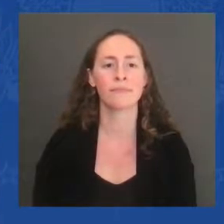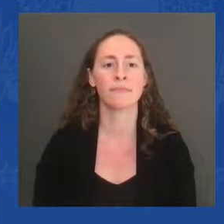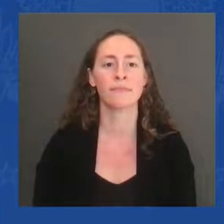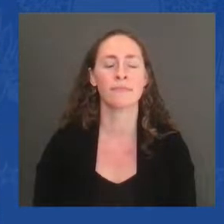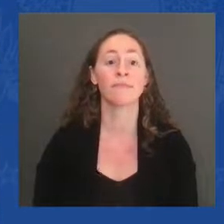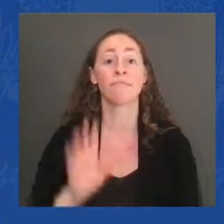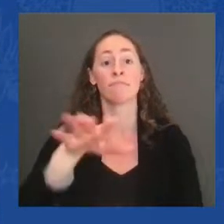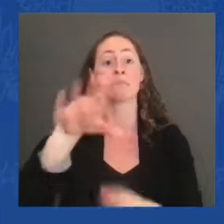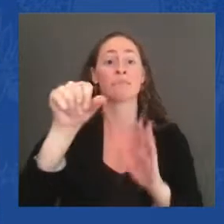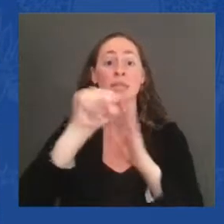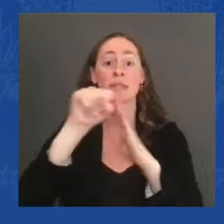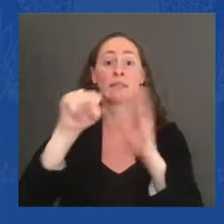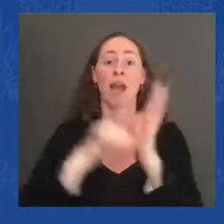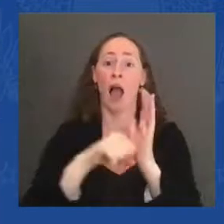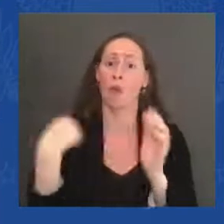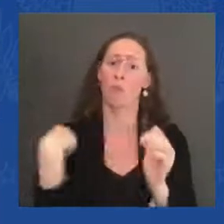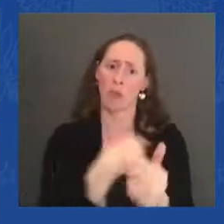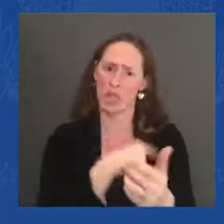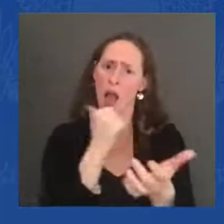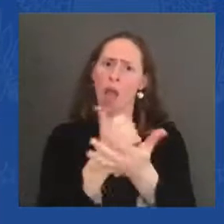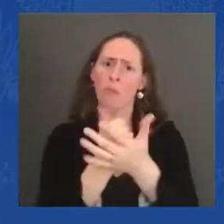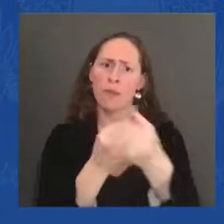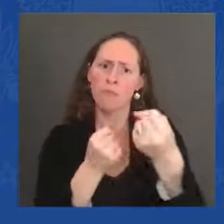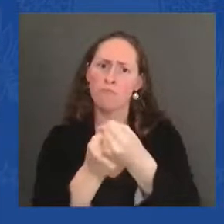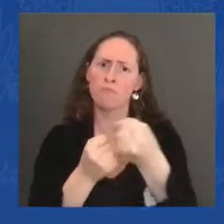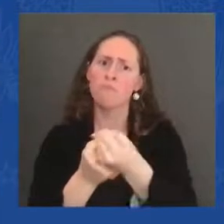wildland firefighting resources, like